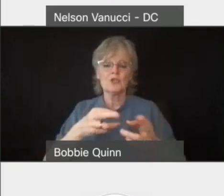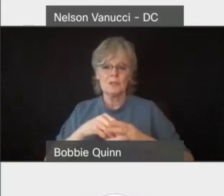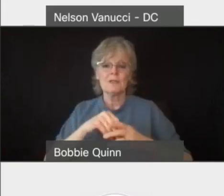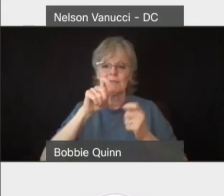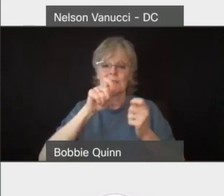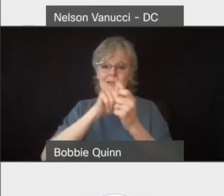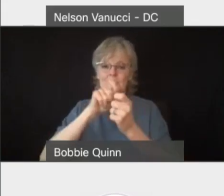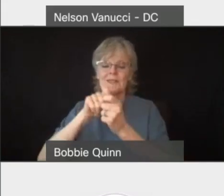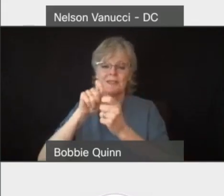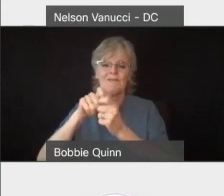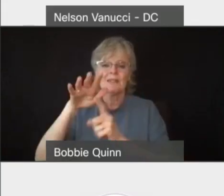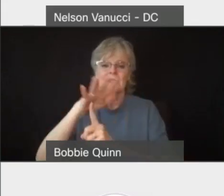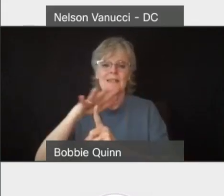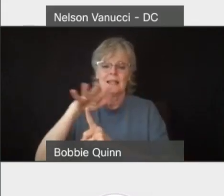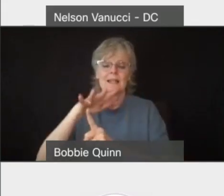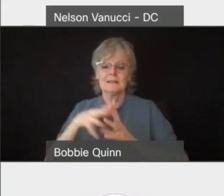settings.